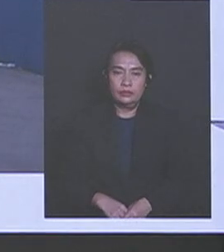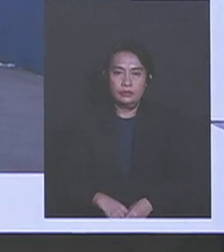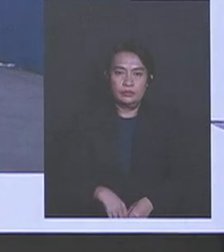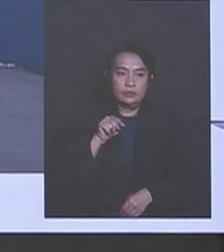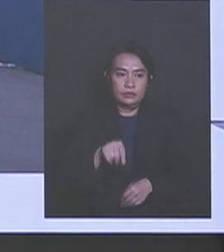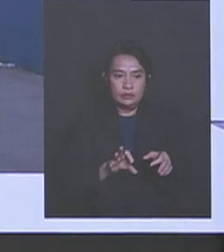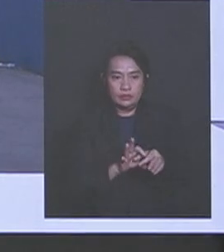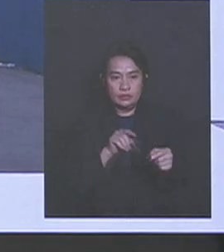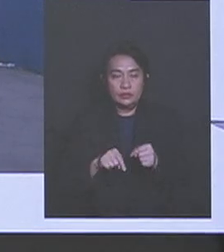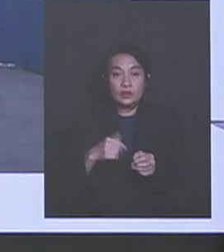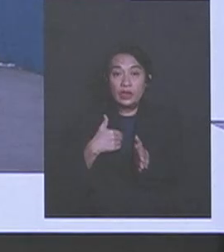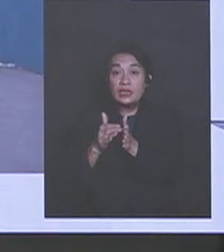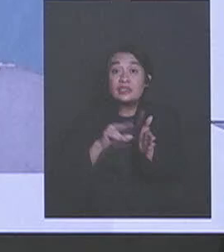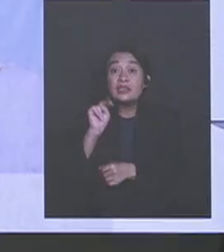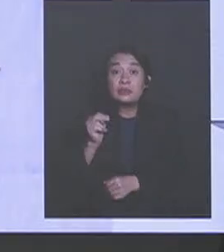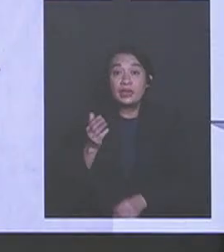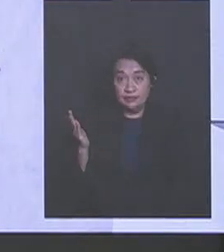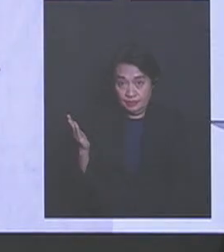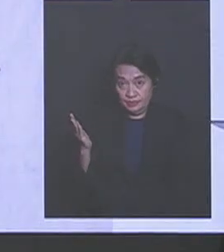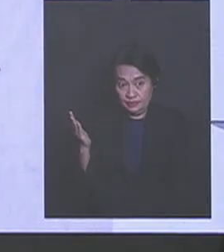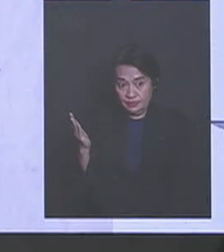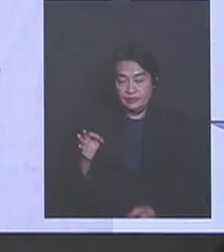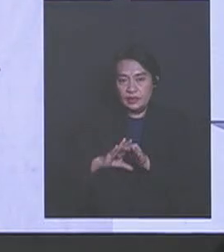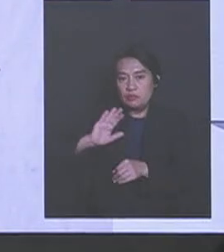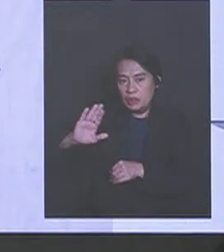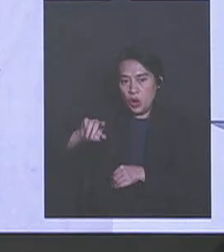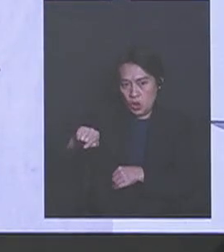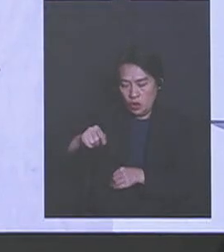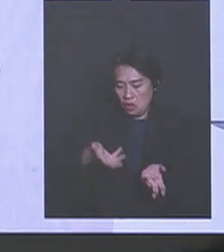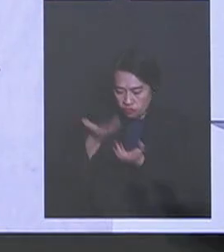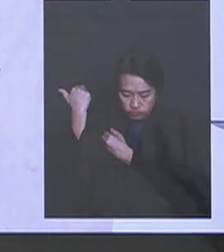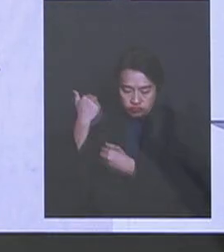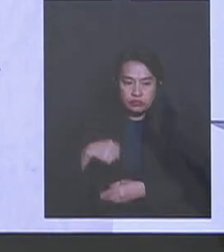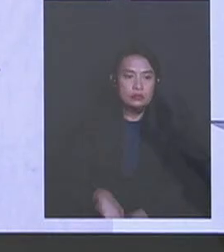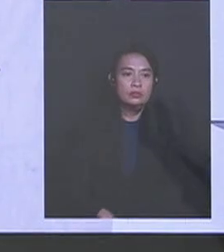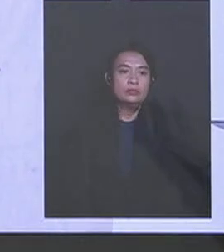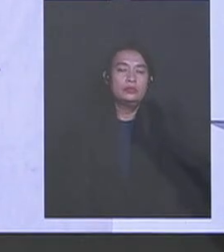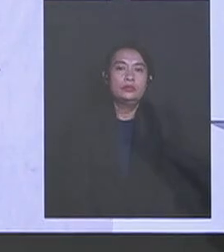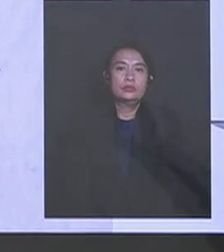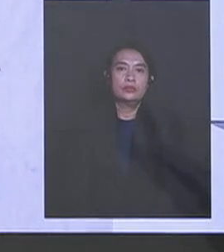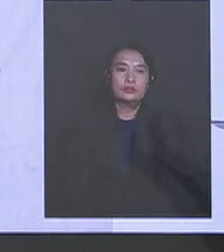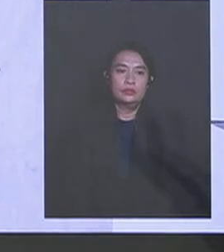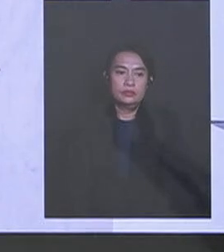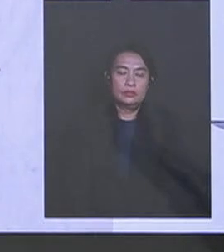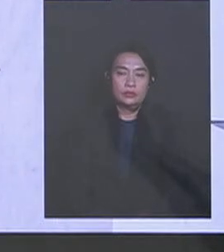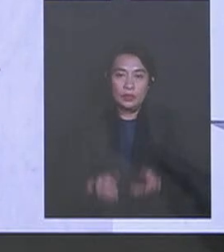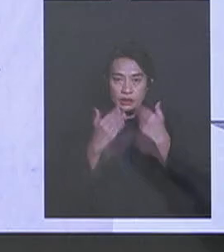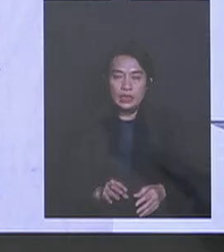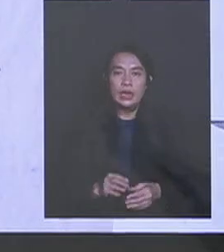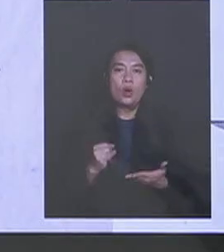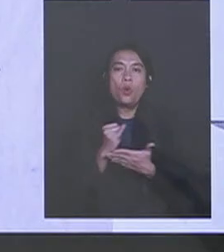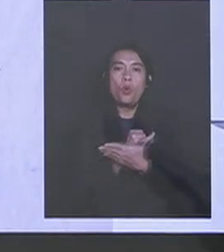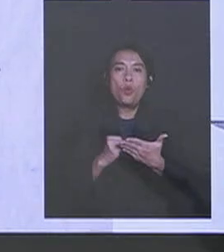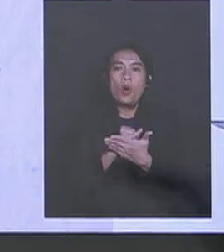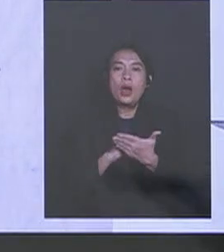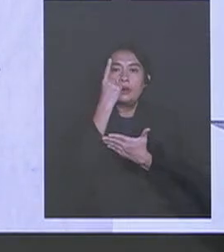through the process as well. And again, using sketching as a way, these were all meant for internal discussions